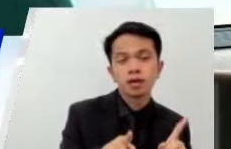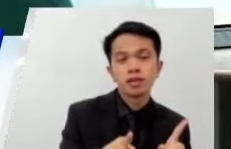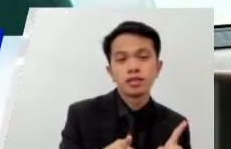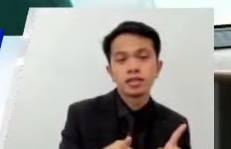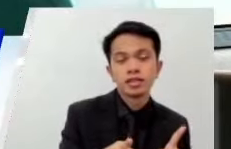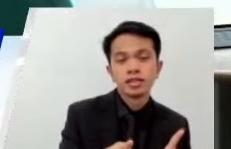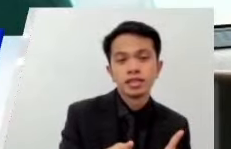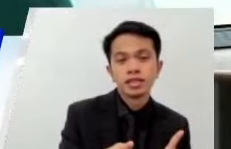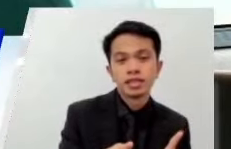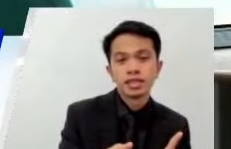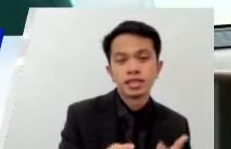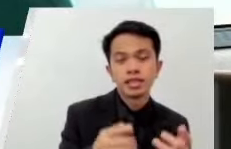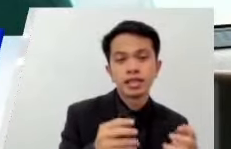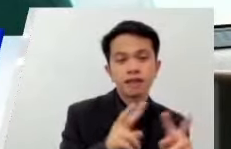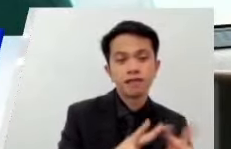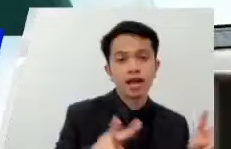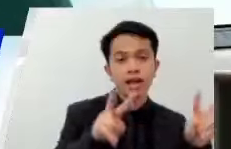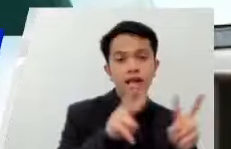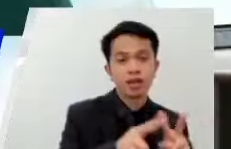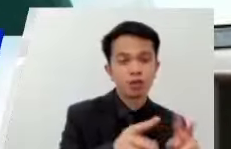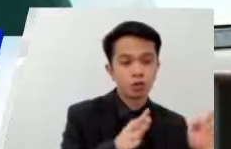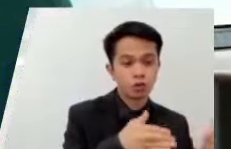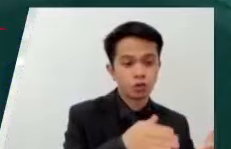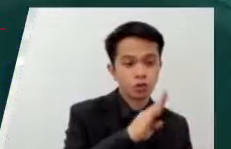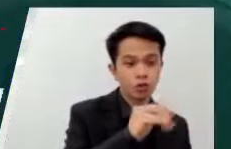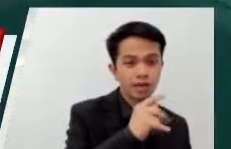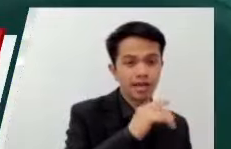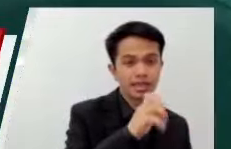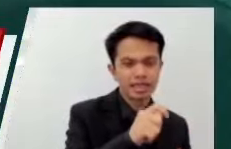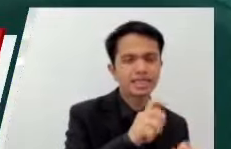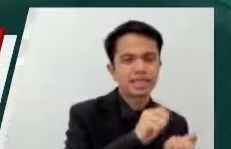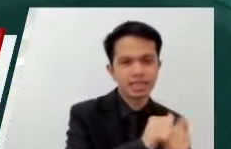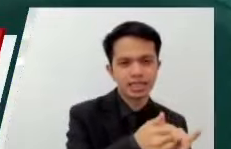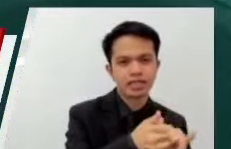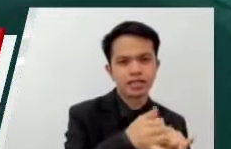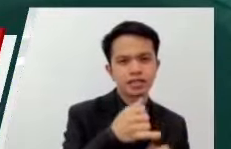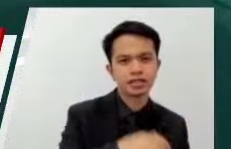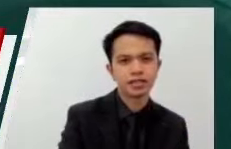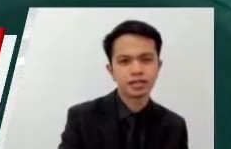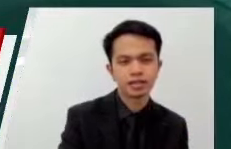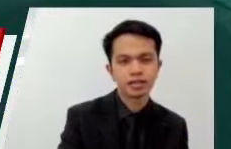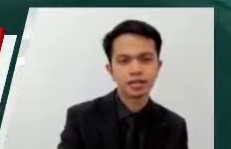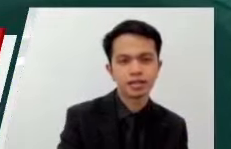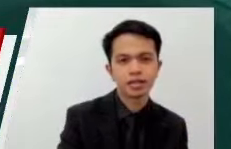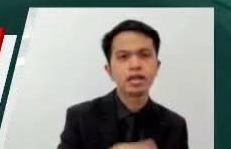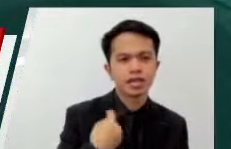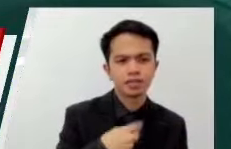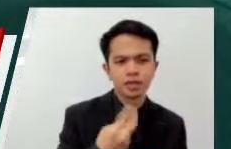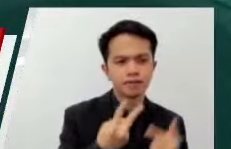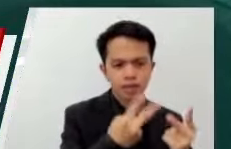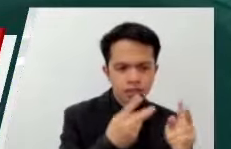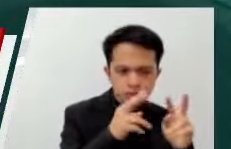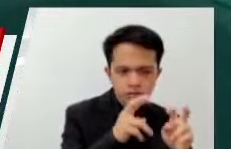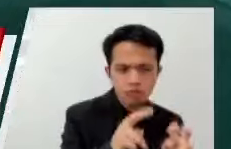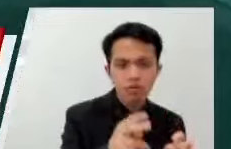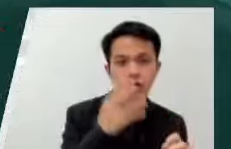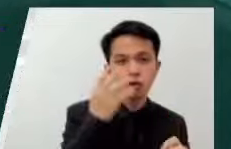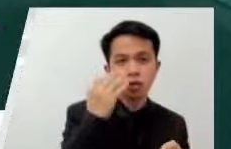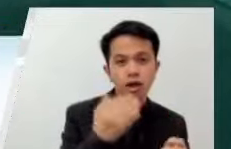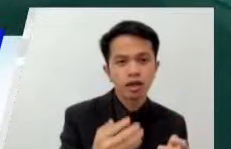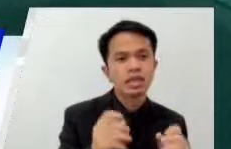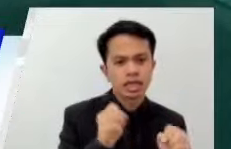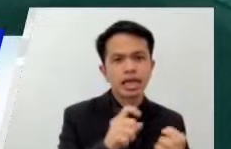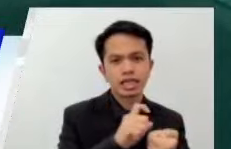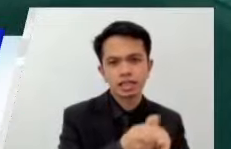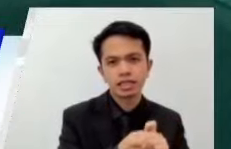value of that basket has been adjusted for inflation. Maybe you should revisit that because preferences could have changed already.